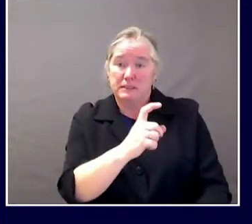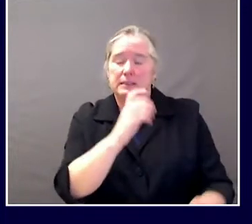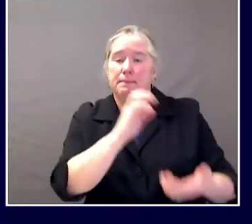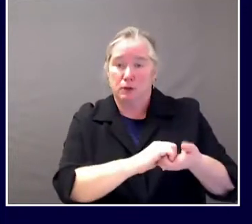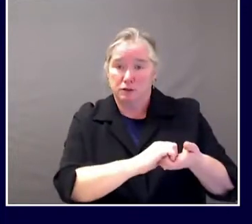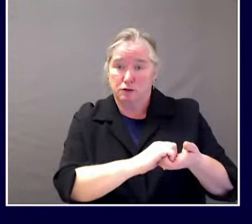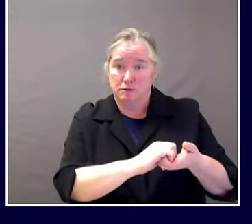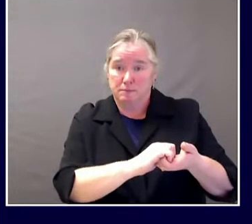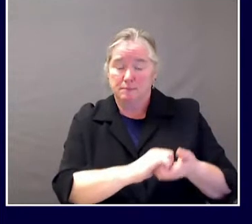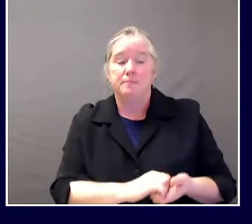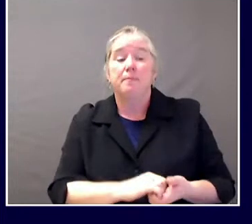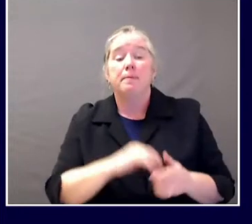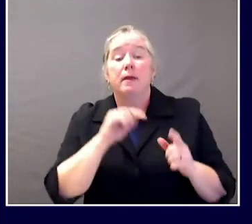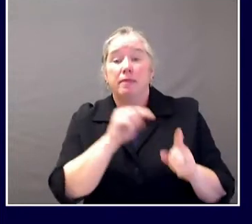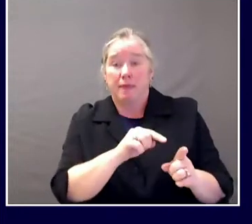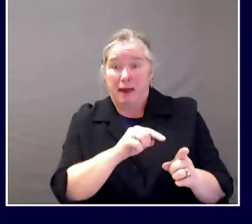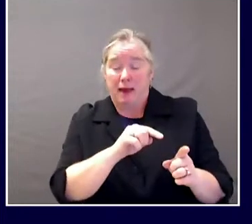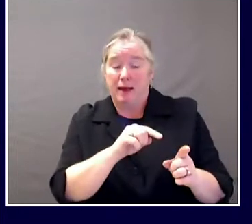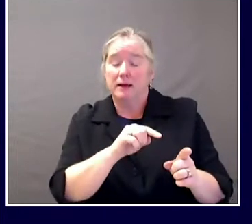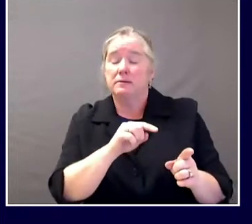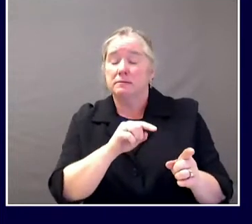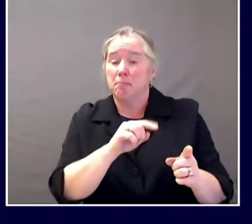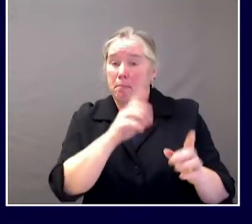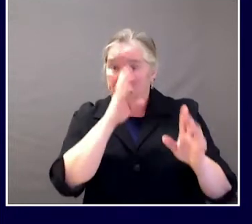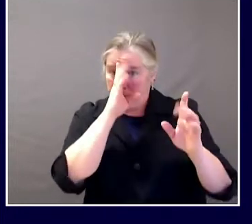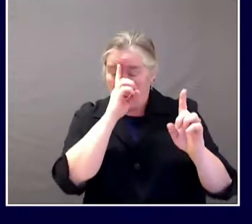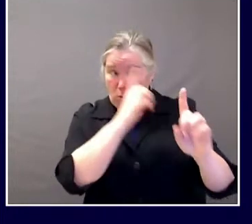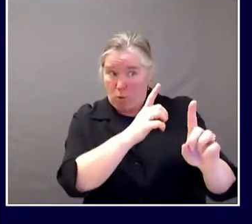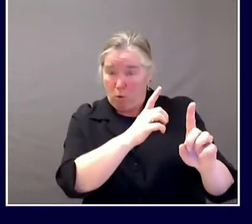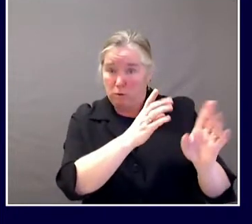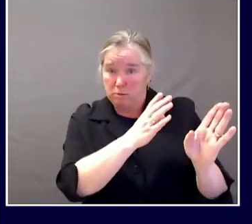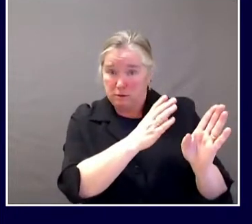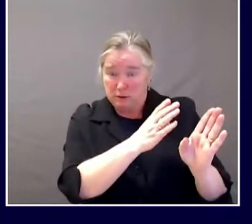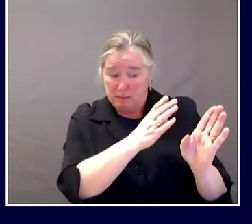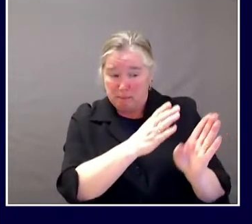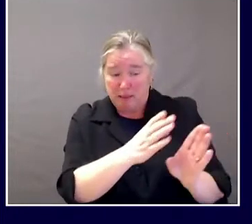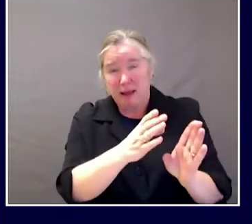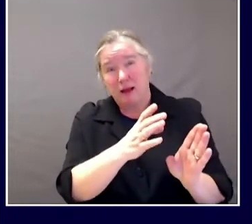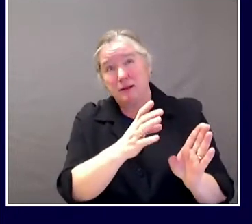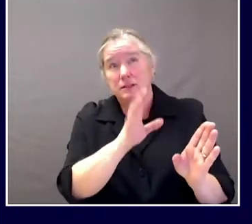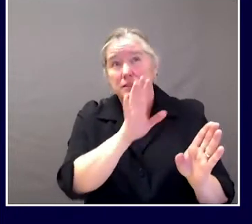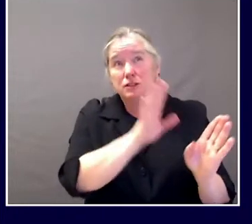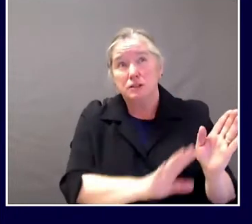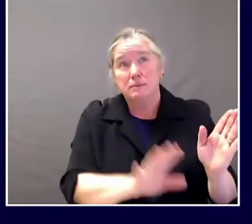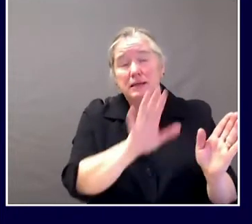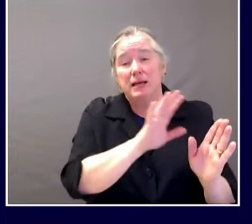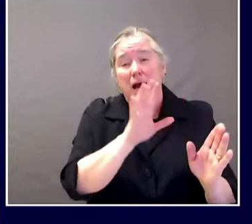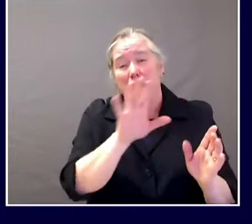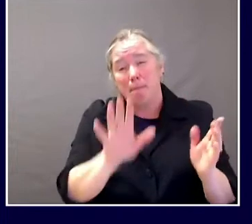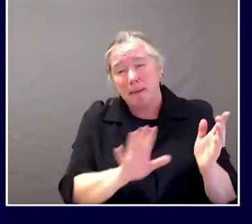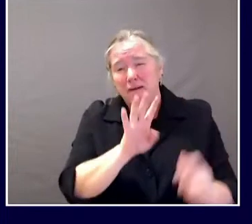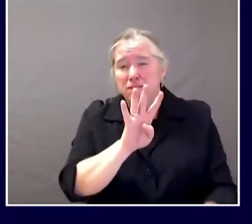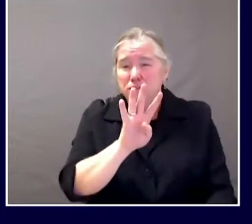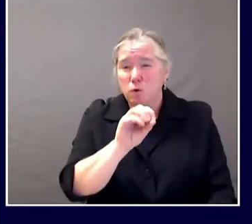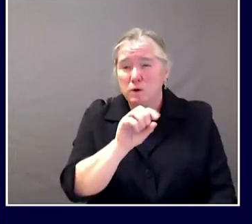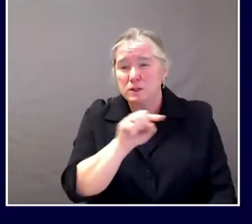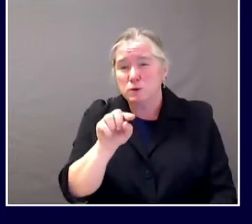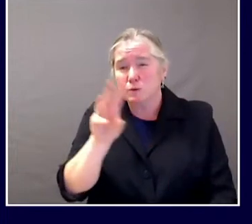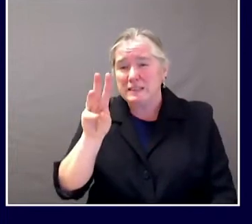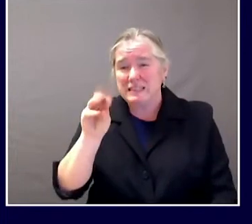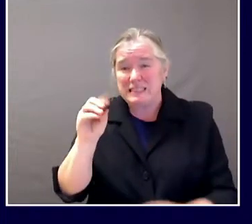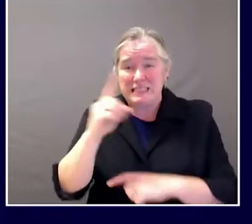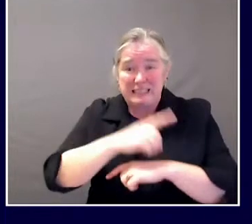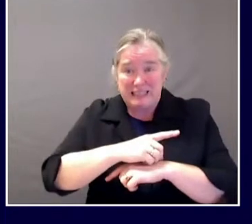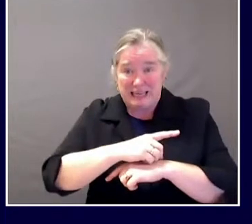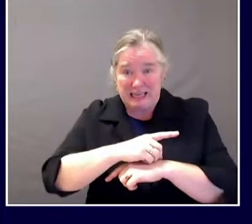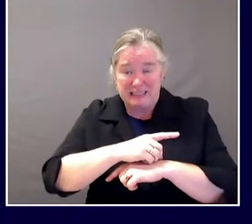That partnership is designed to span over 40, 50, 60 days, but we front-loaded the